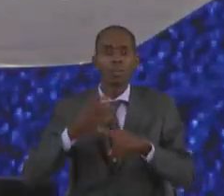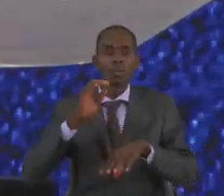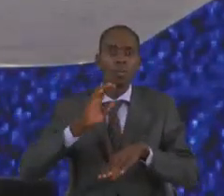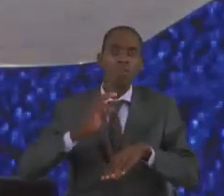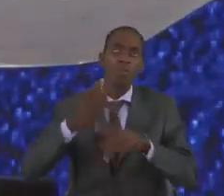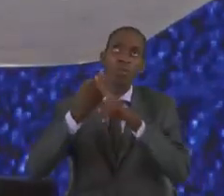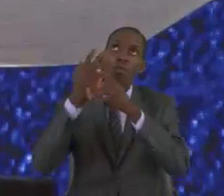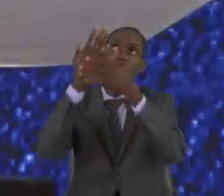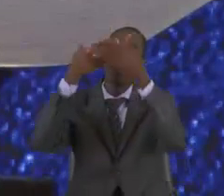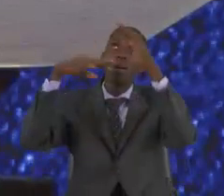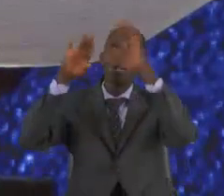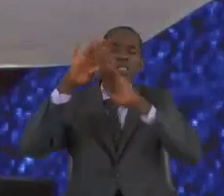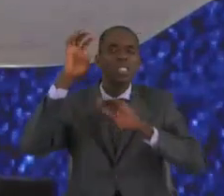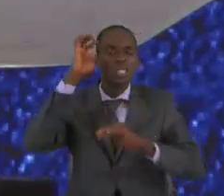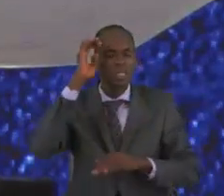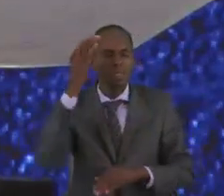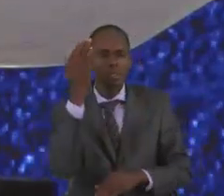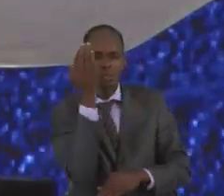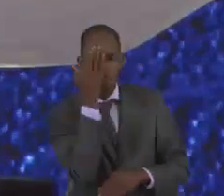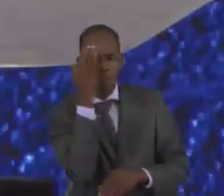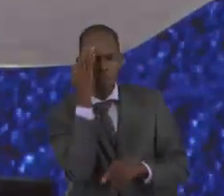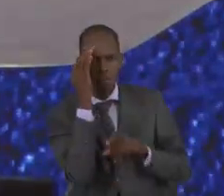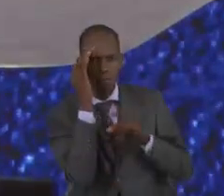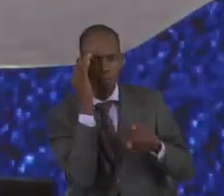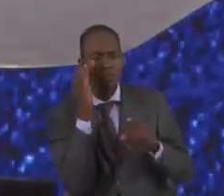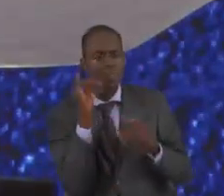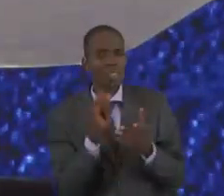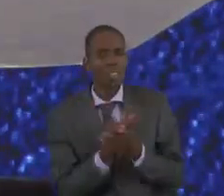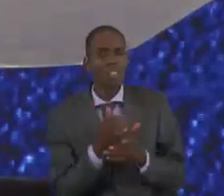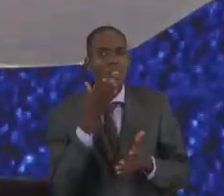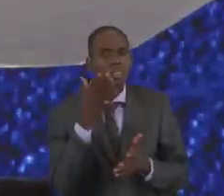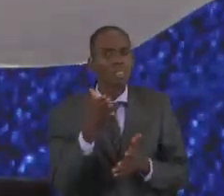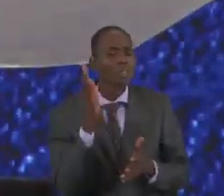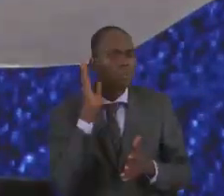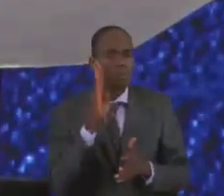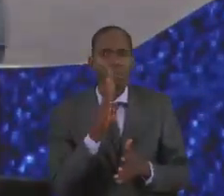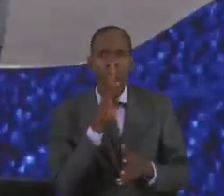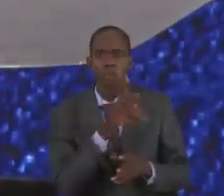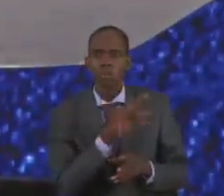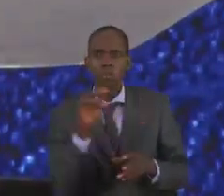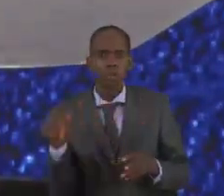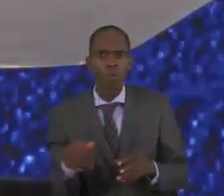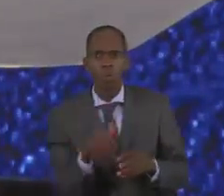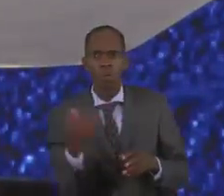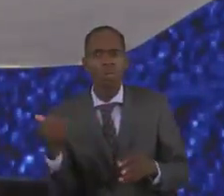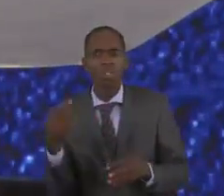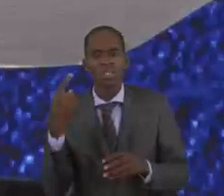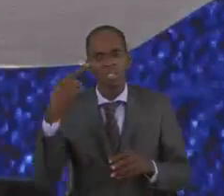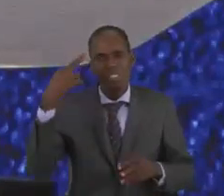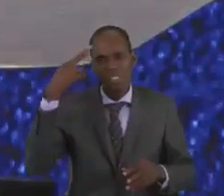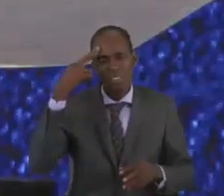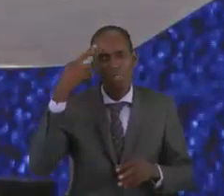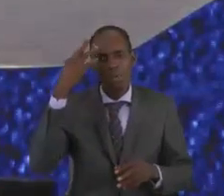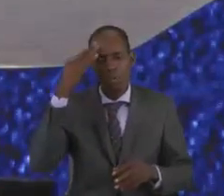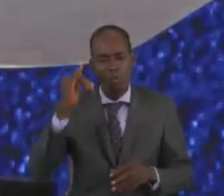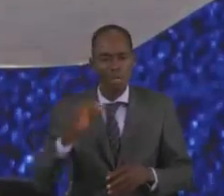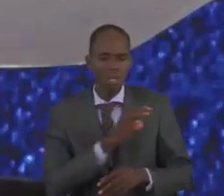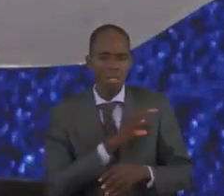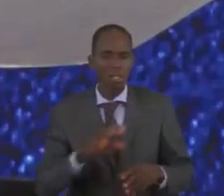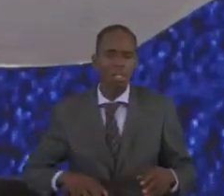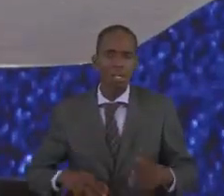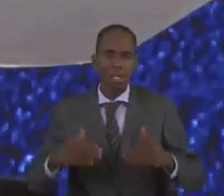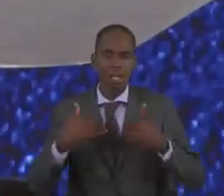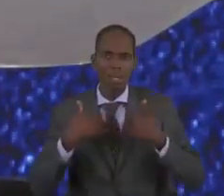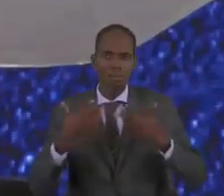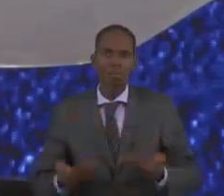from heaven. He knew that this could be no other than the risen Christ who had risen